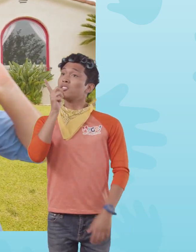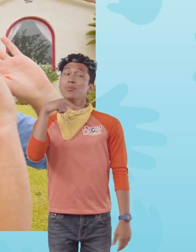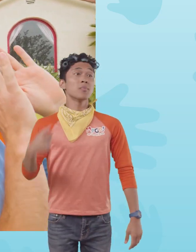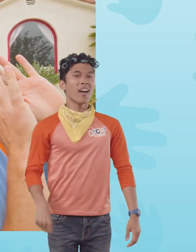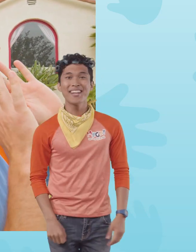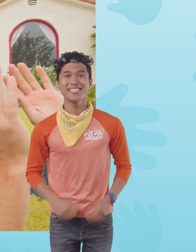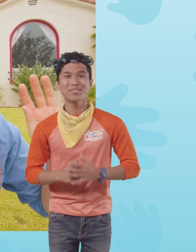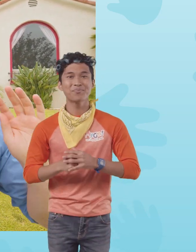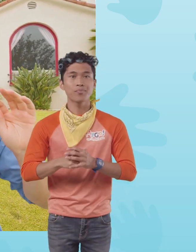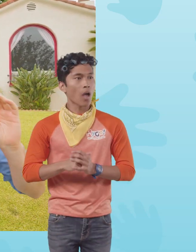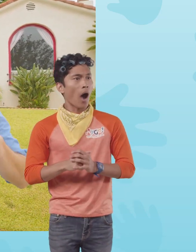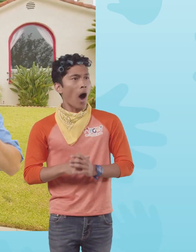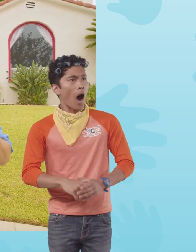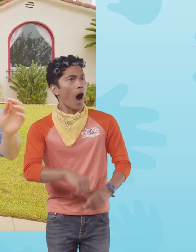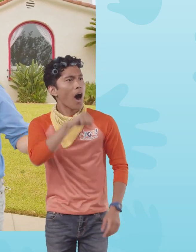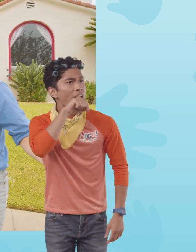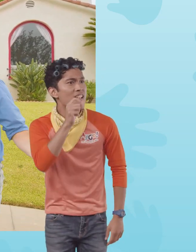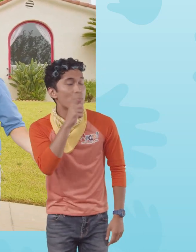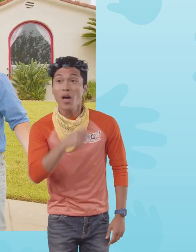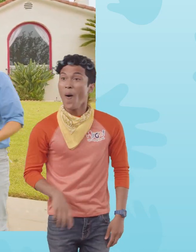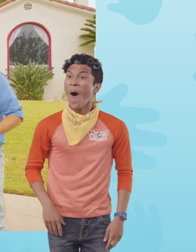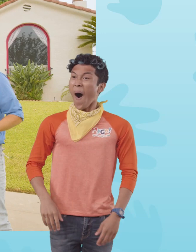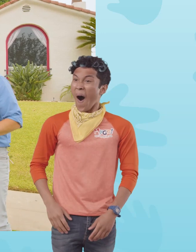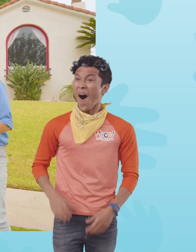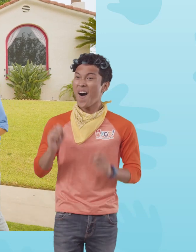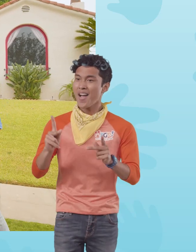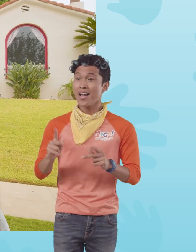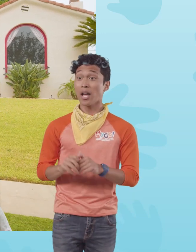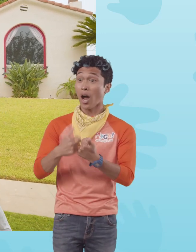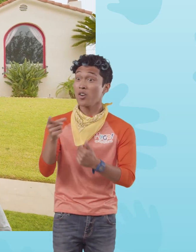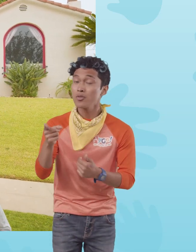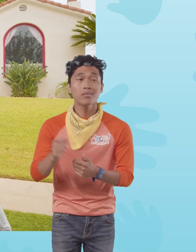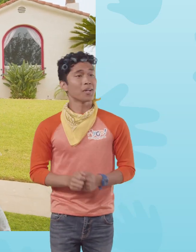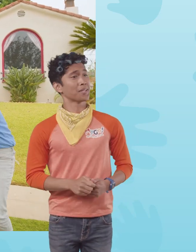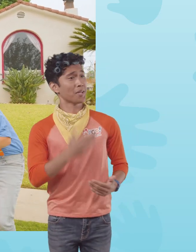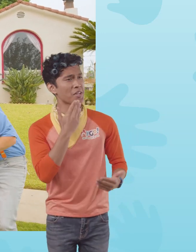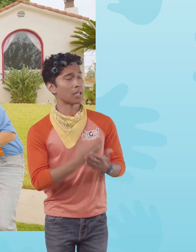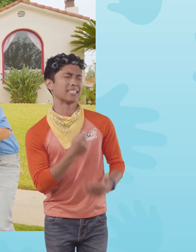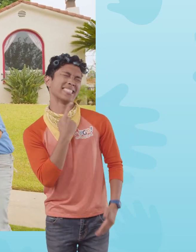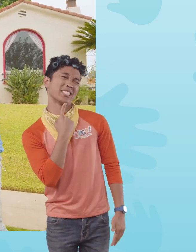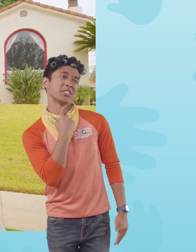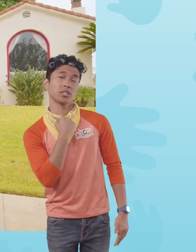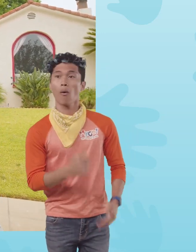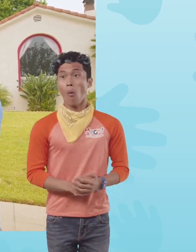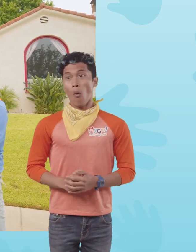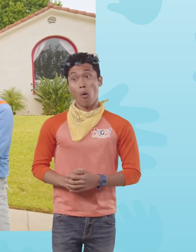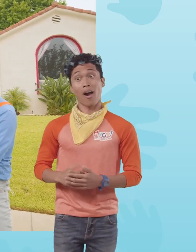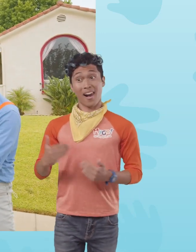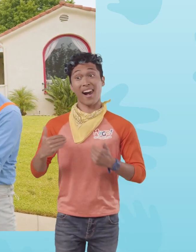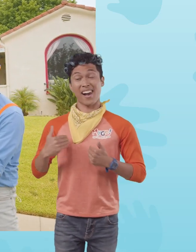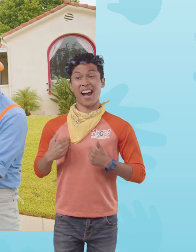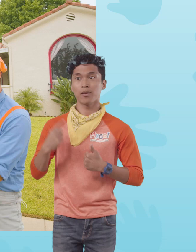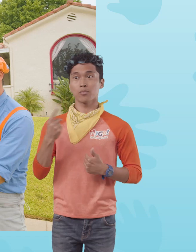some lemonade? Oh. I'd love some lemonade. Oh, okay. How are you doing today? Good, I'm a little thirsty. Ooh, really?